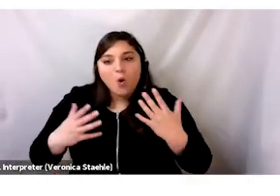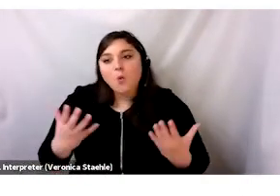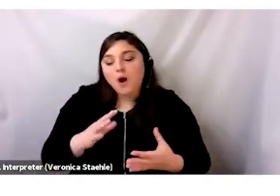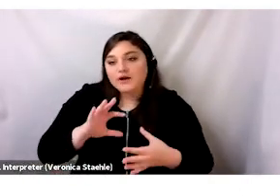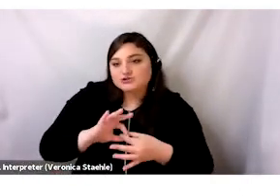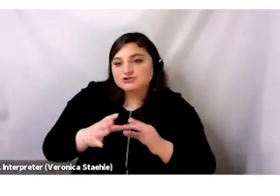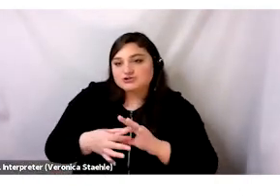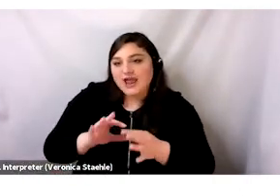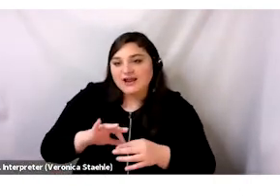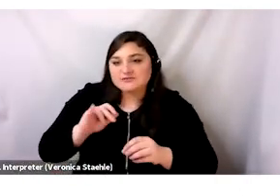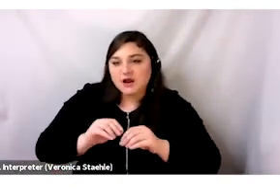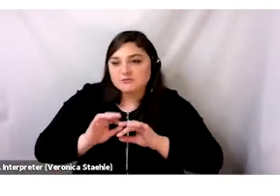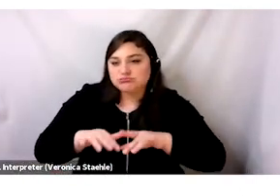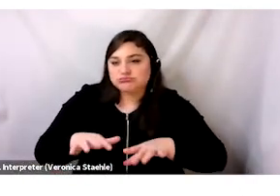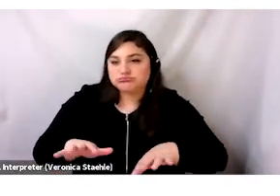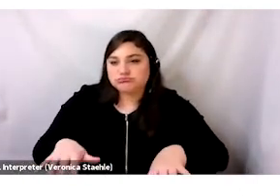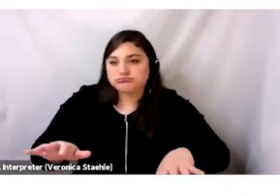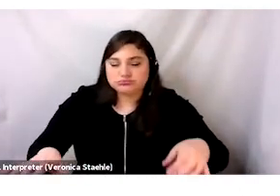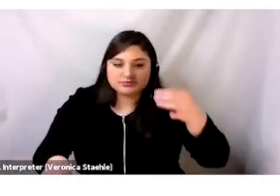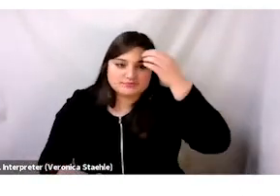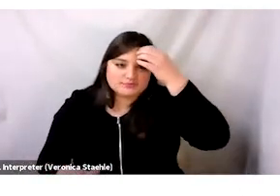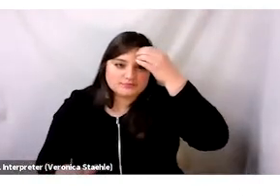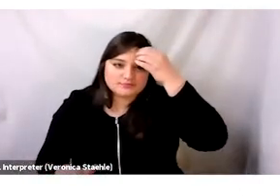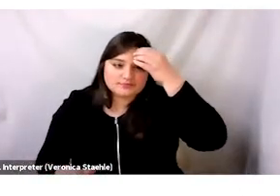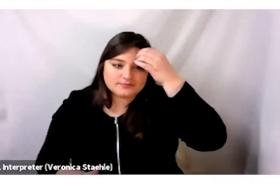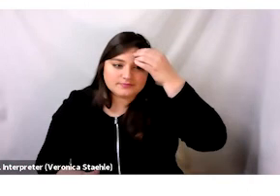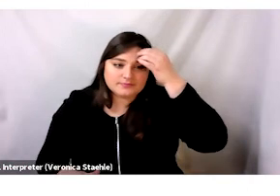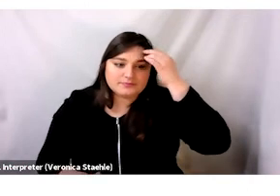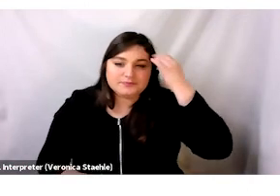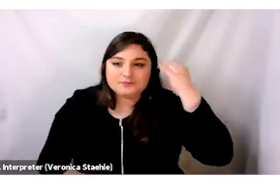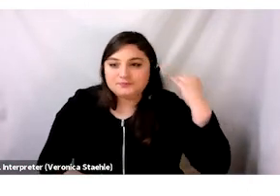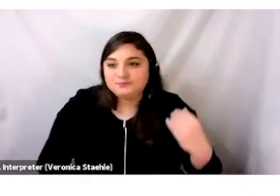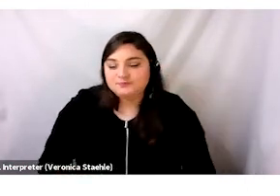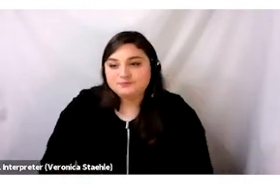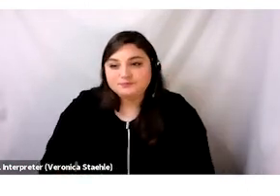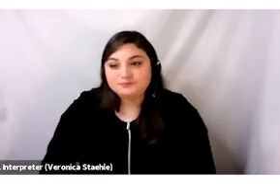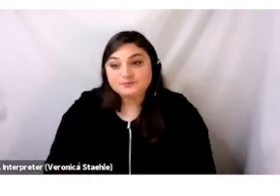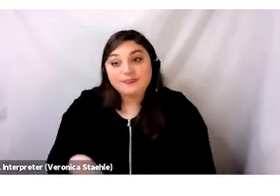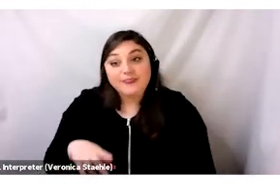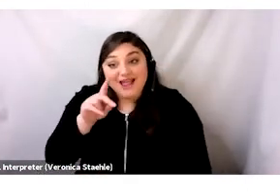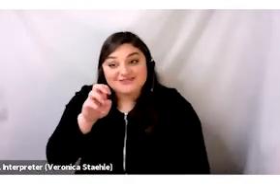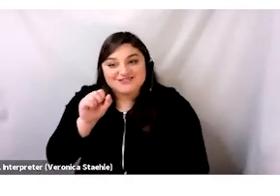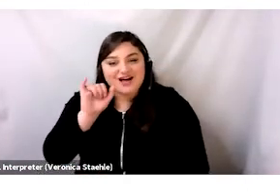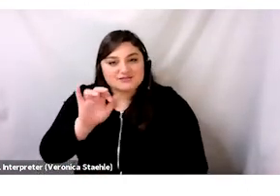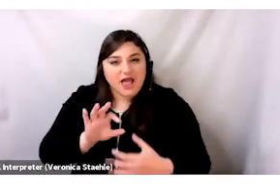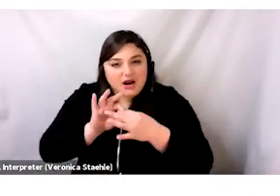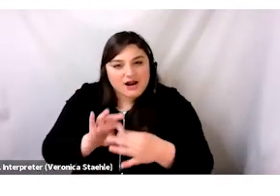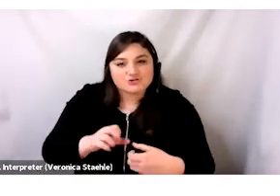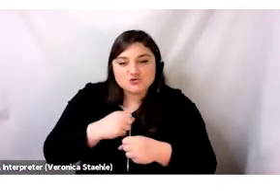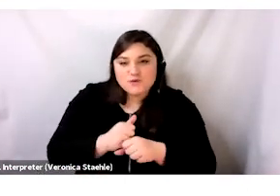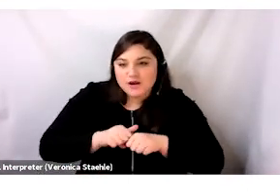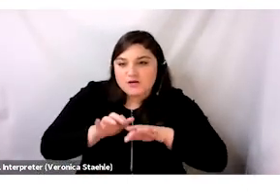actions and consequences does that desire set off in the world? And is that creating um, a